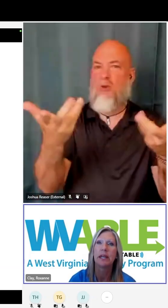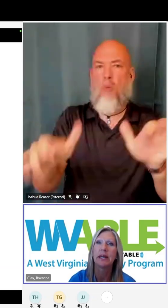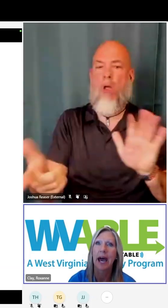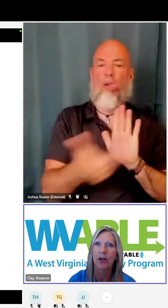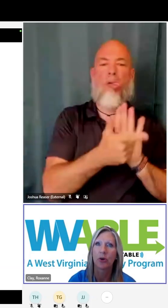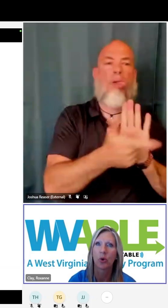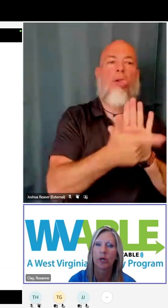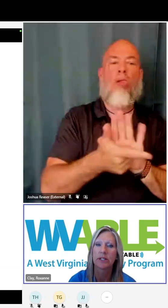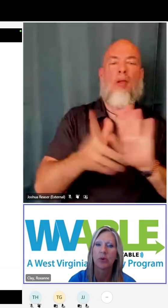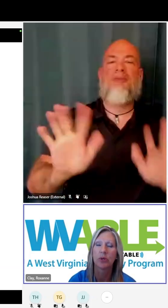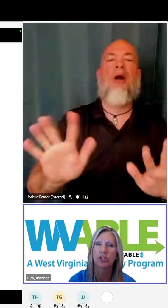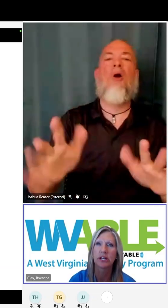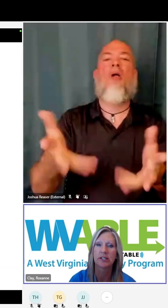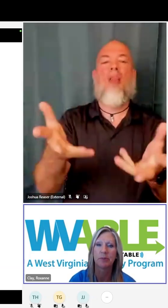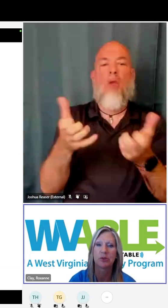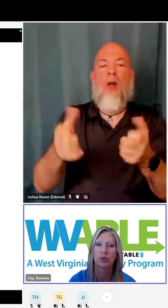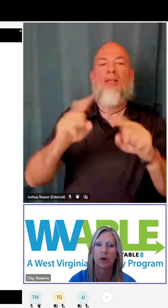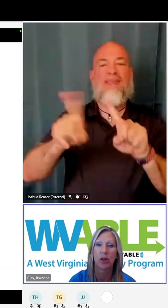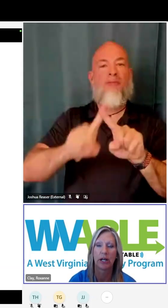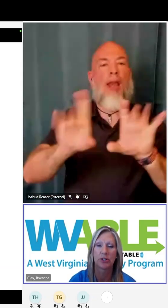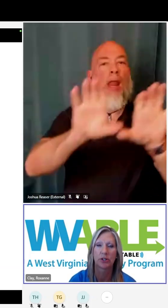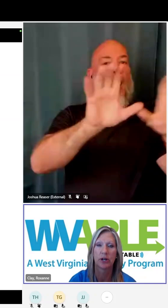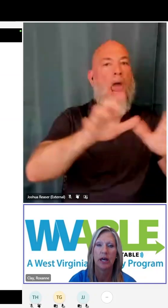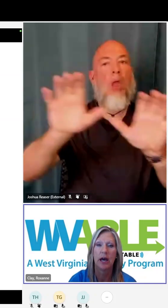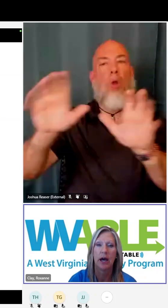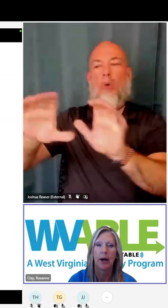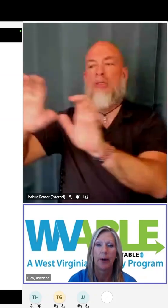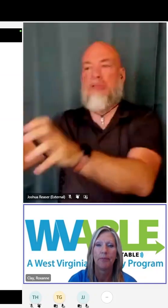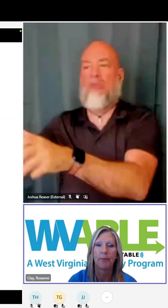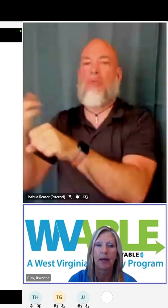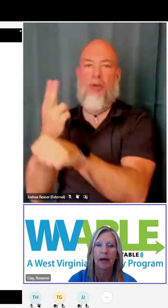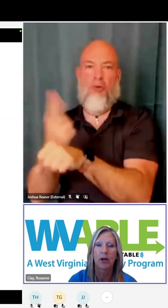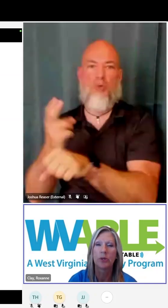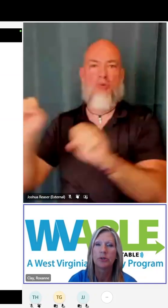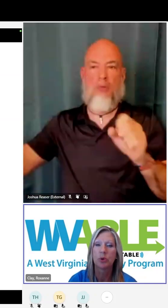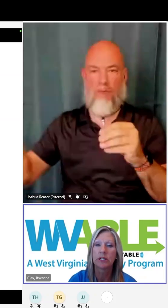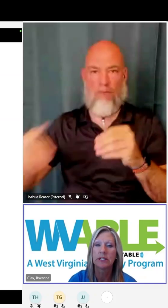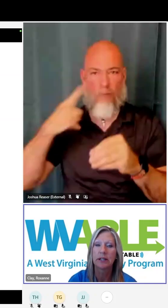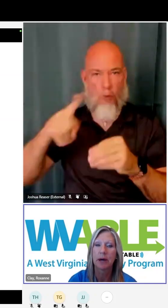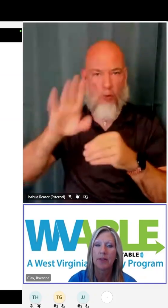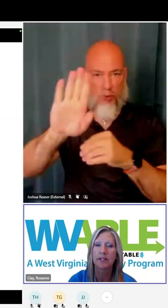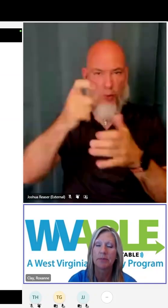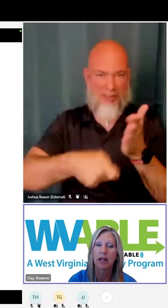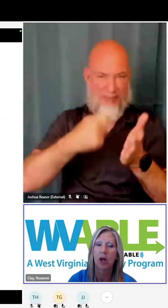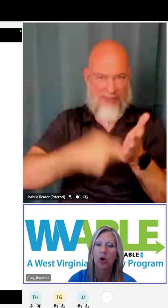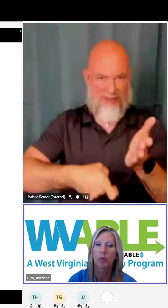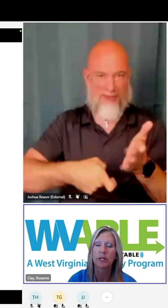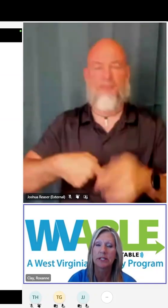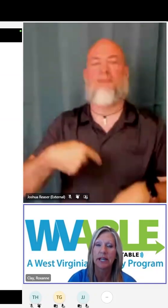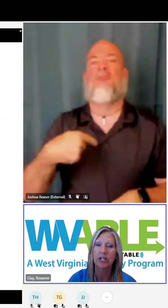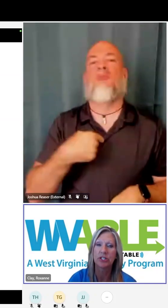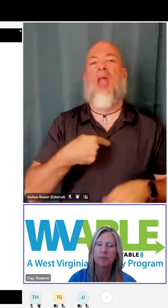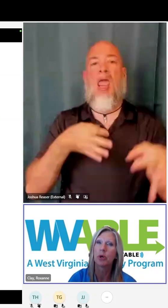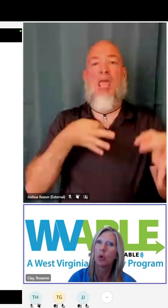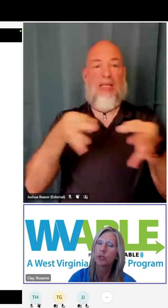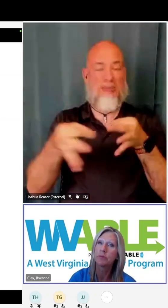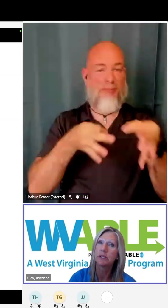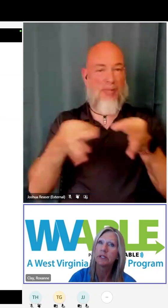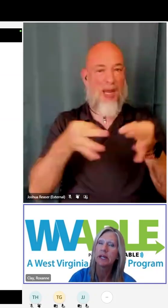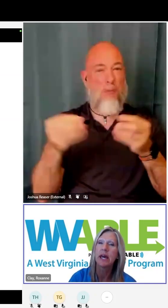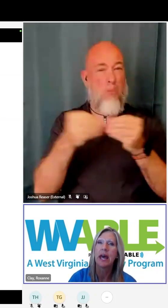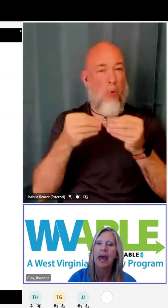are spending categories in which the expense would fall under. I go into more detail about this in my longer presentations,